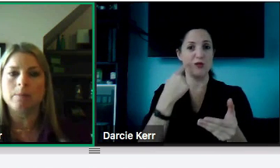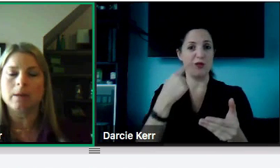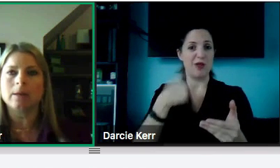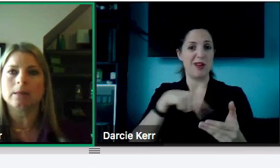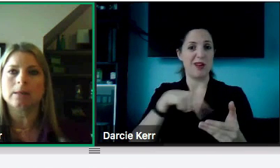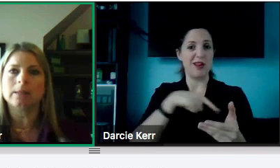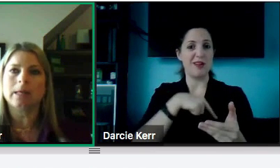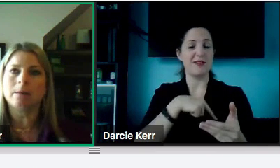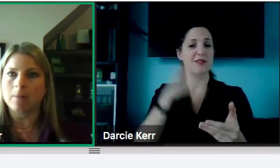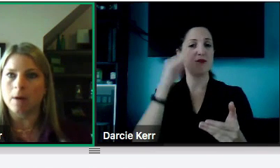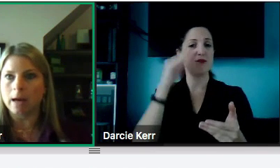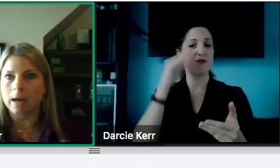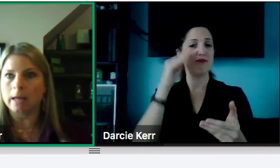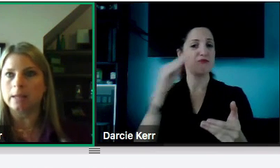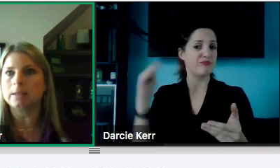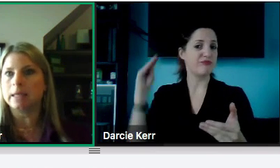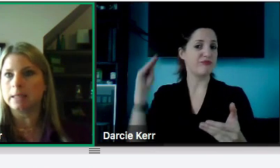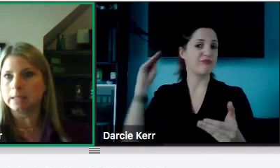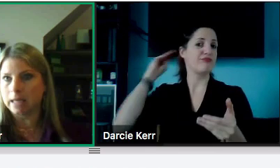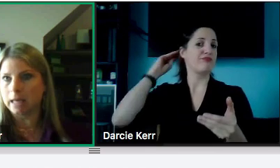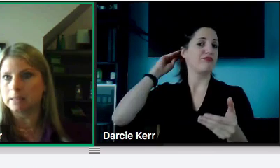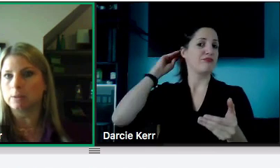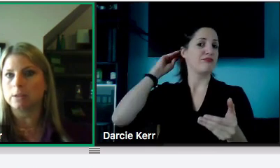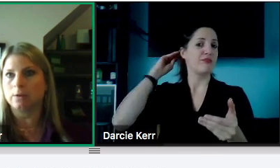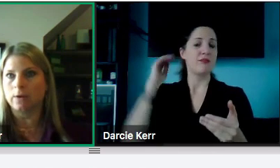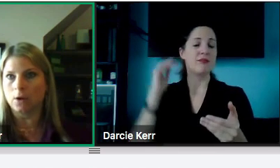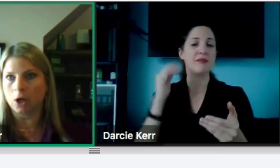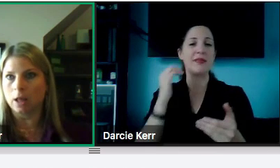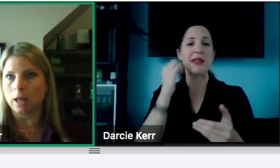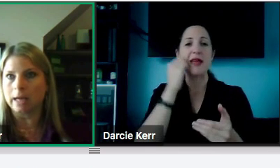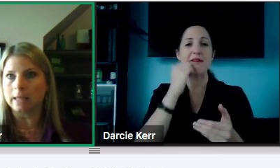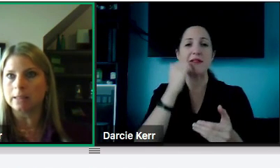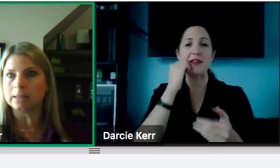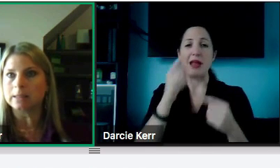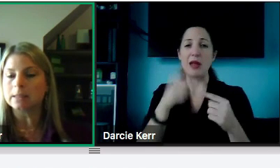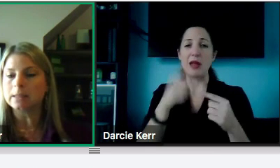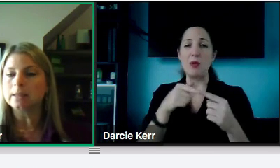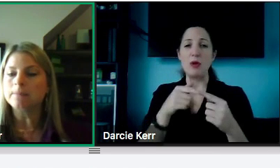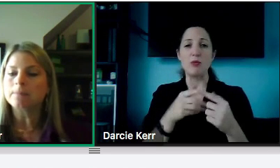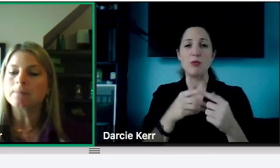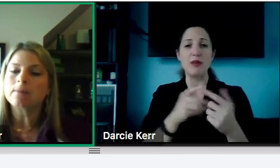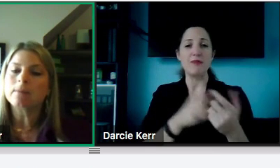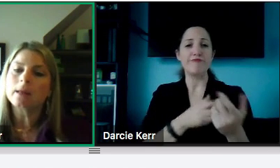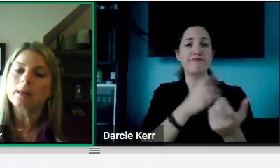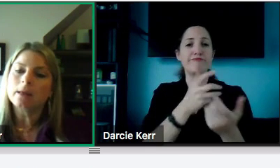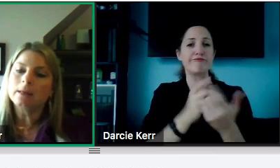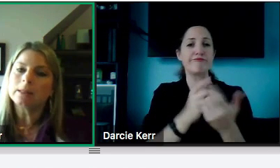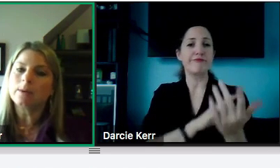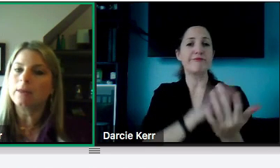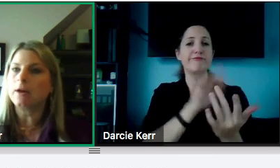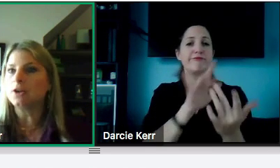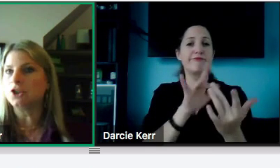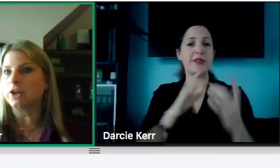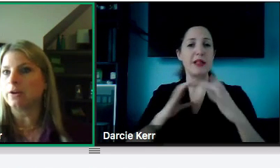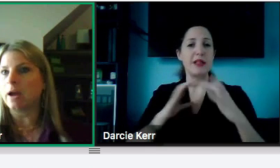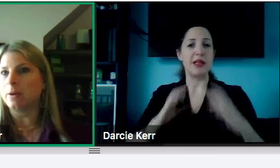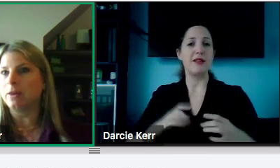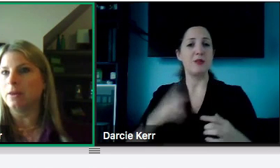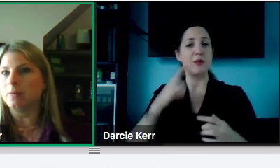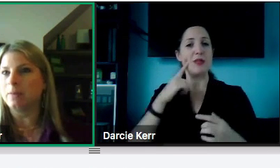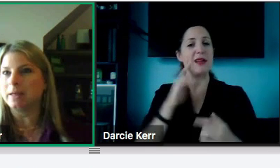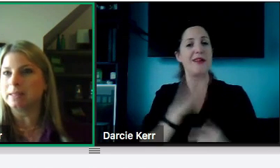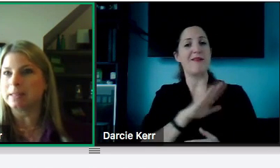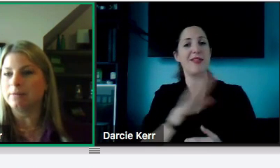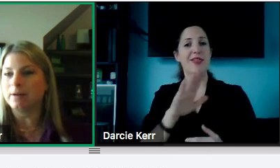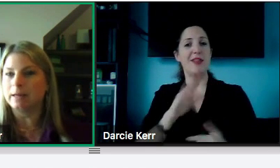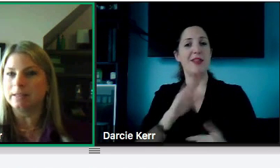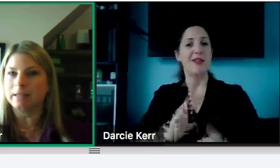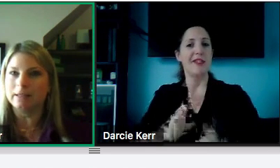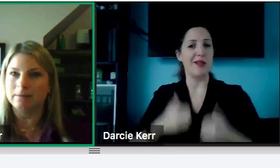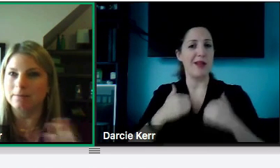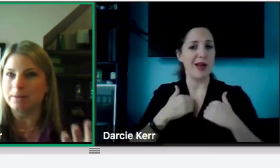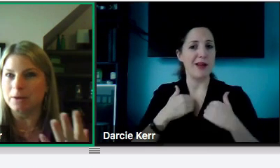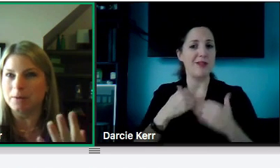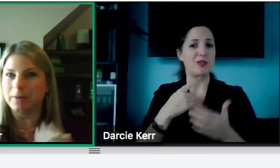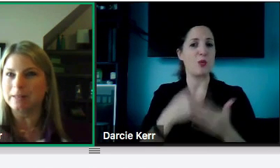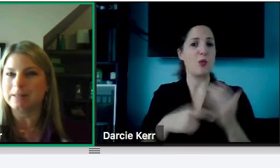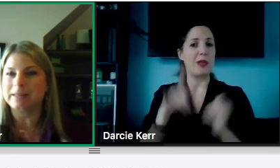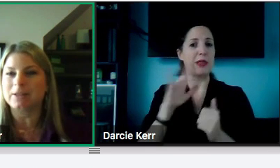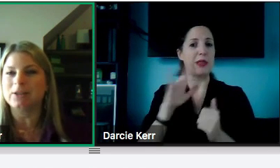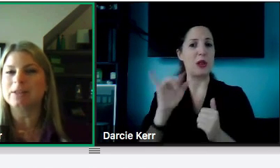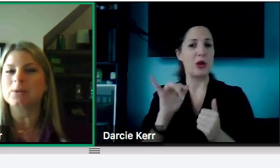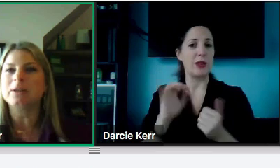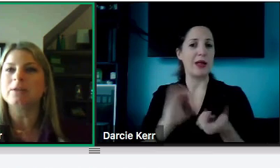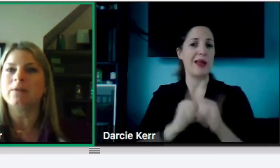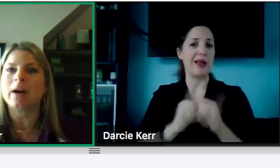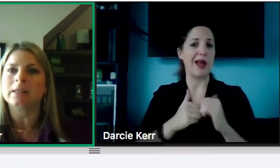always keeping this in mind day to day as we're serving our clients. So I thought I'd share that with you because I find it, you